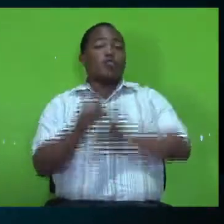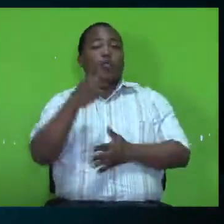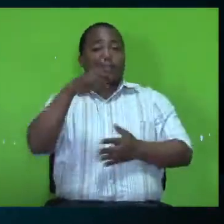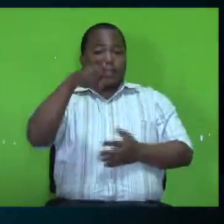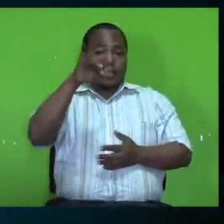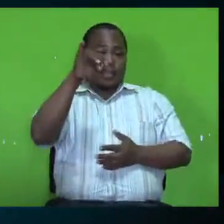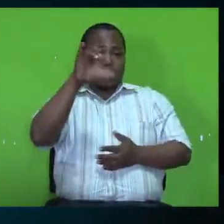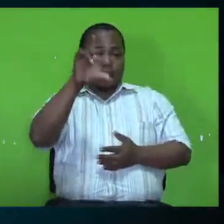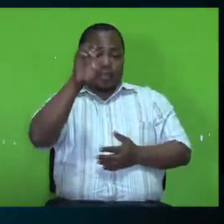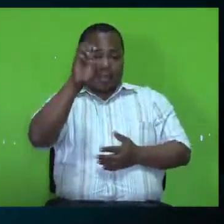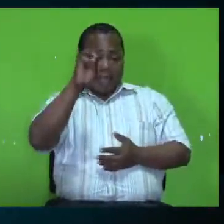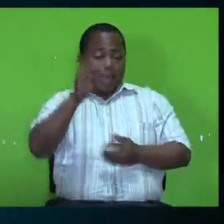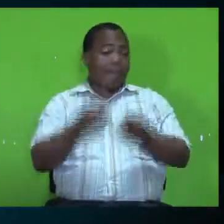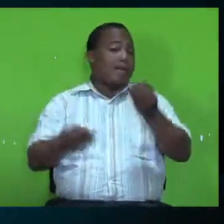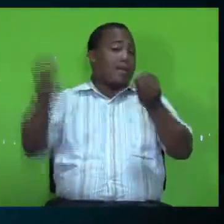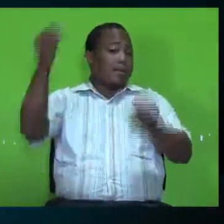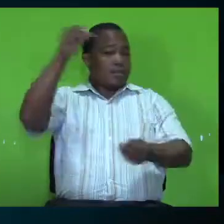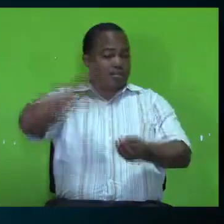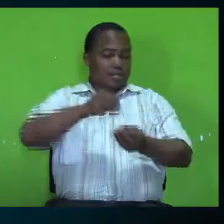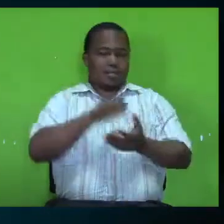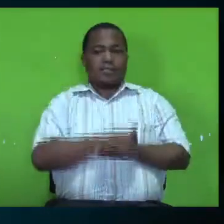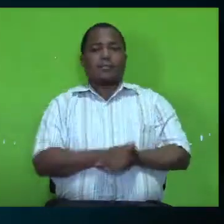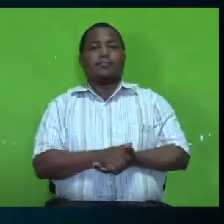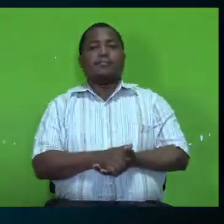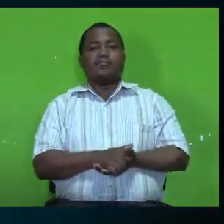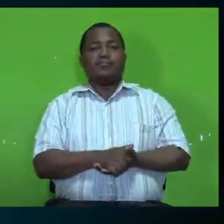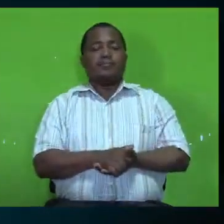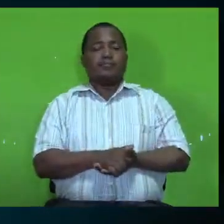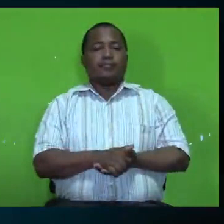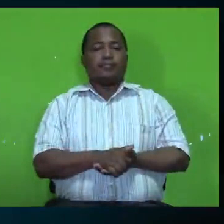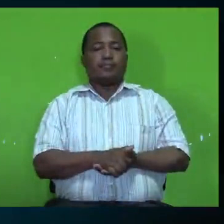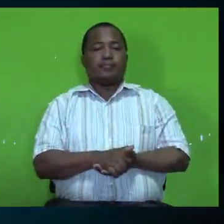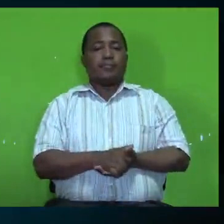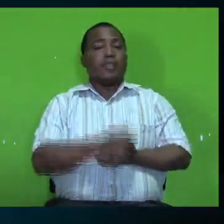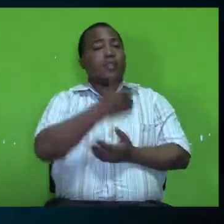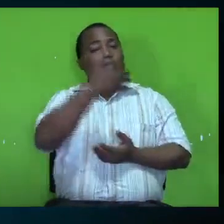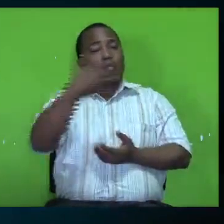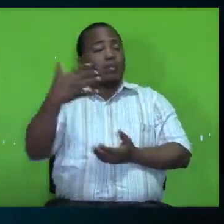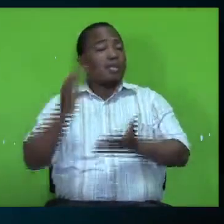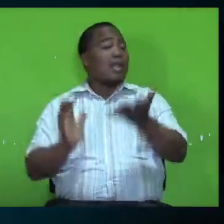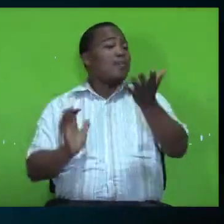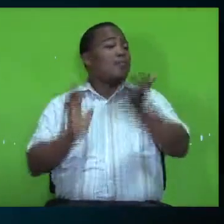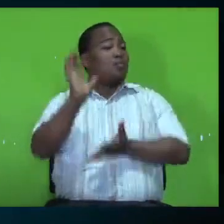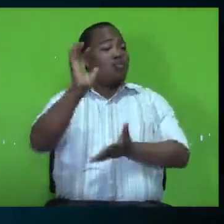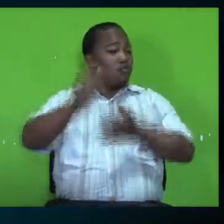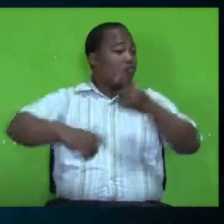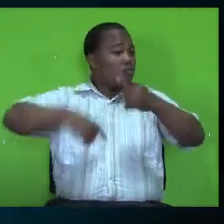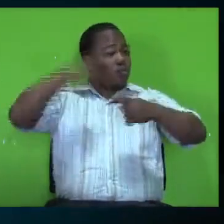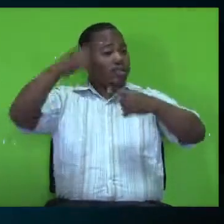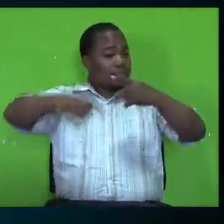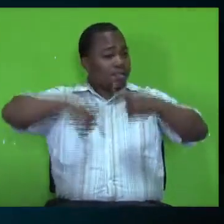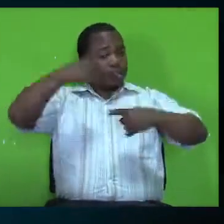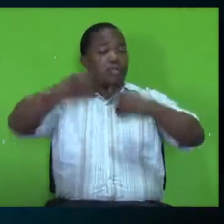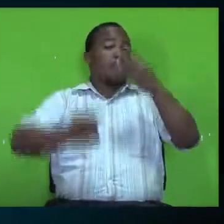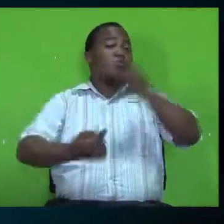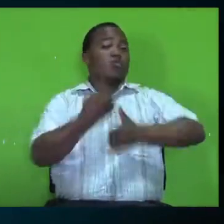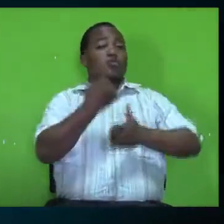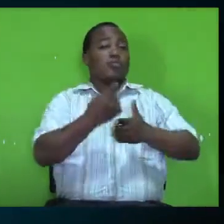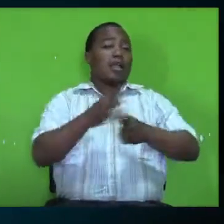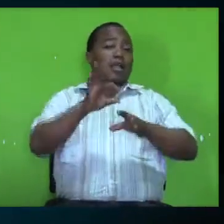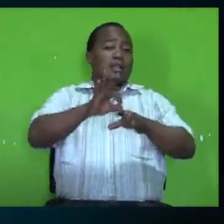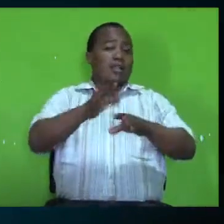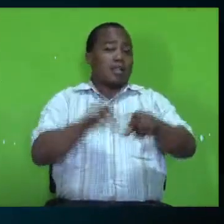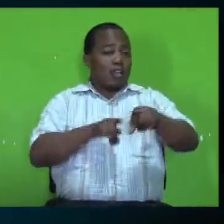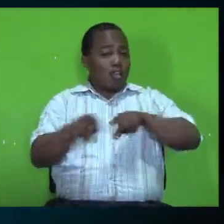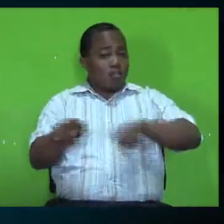xylem vessels will increase also. For thus, water will move continuously from the root